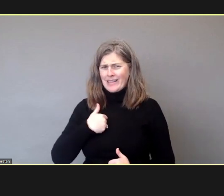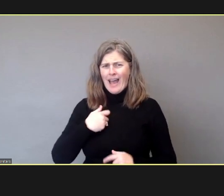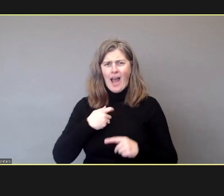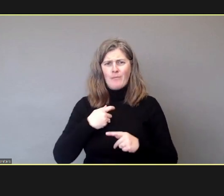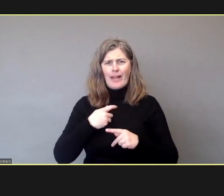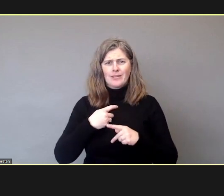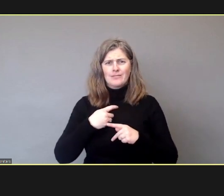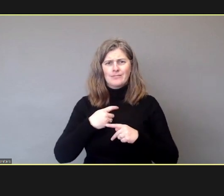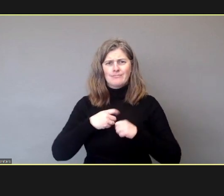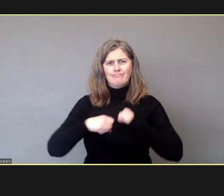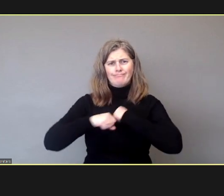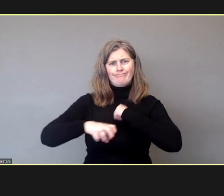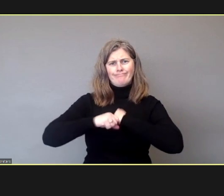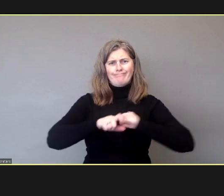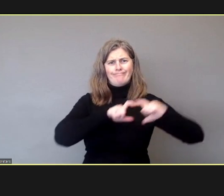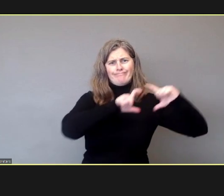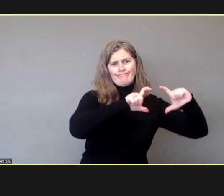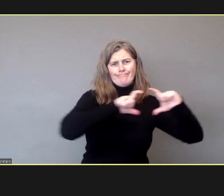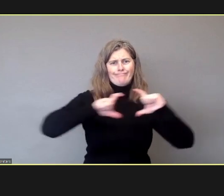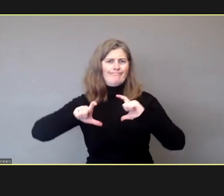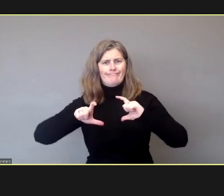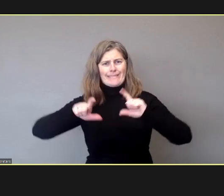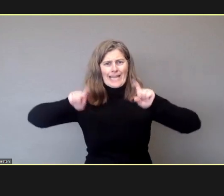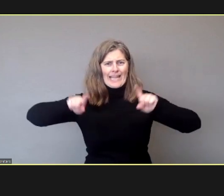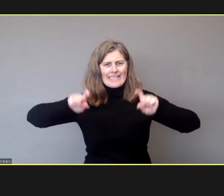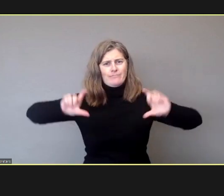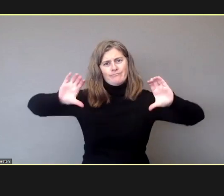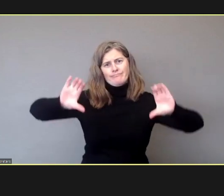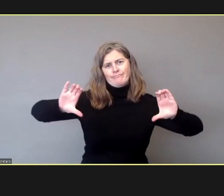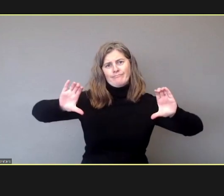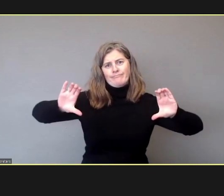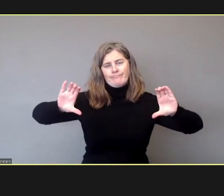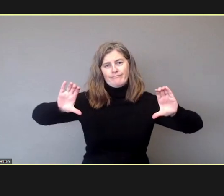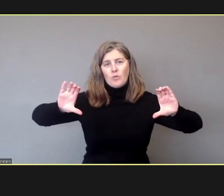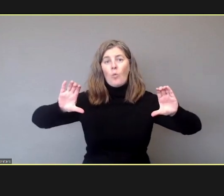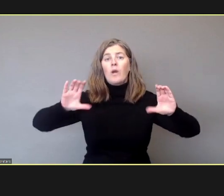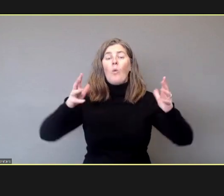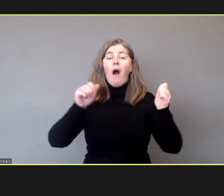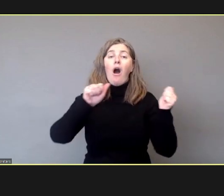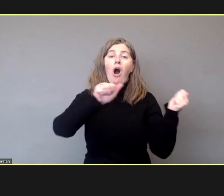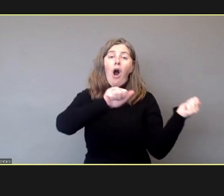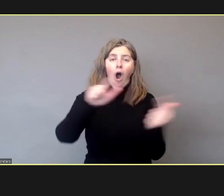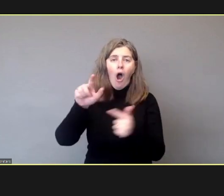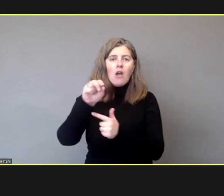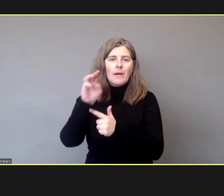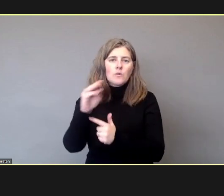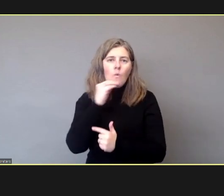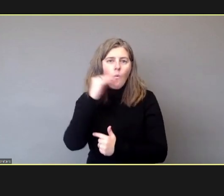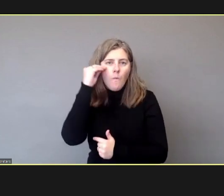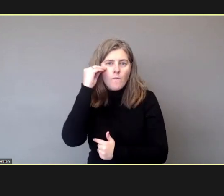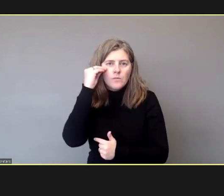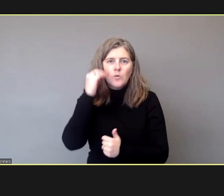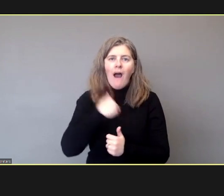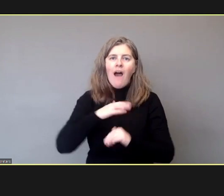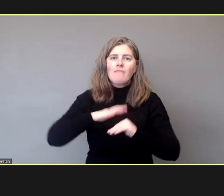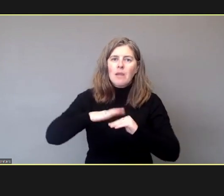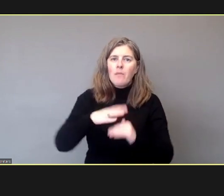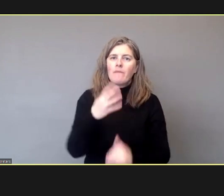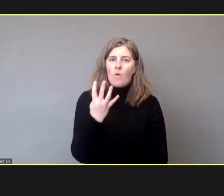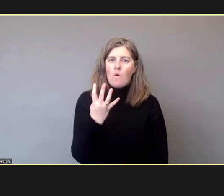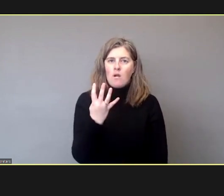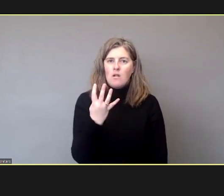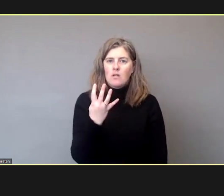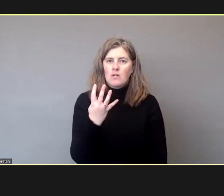placement now in these press conferences. We'd love to have every New Mexican household have 4 of these, 2 boxes,